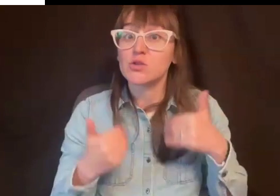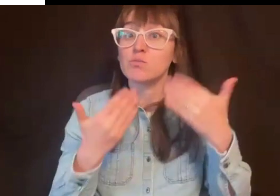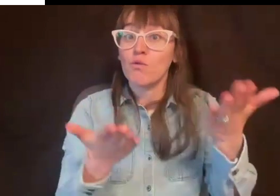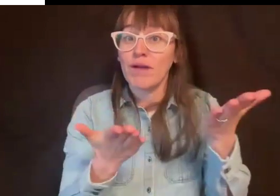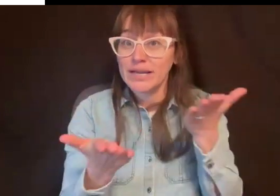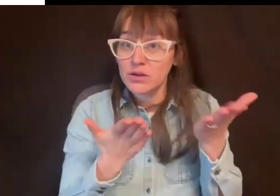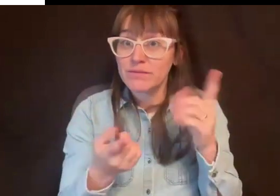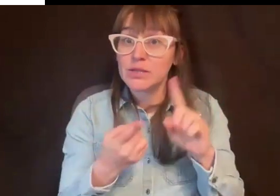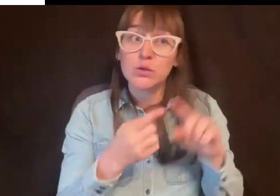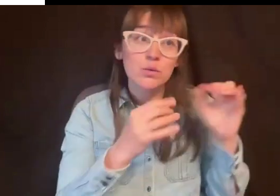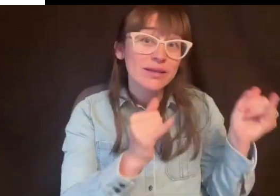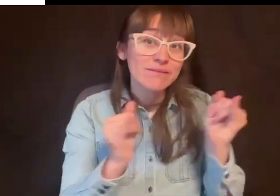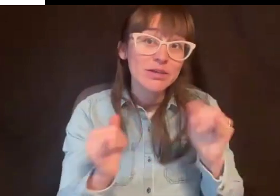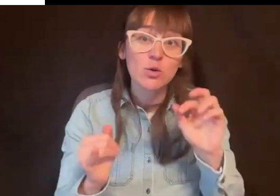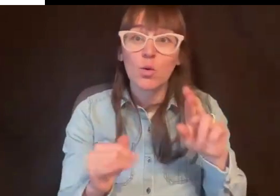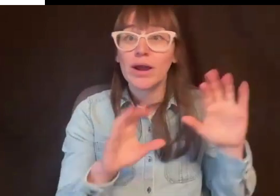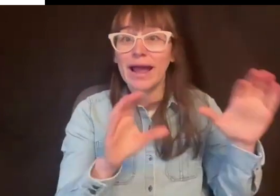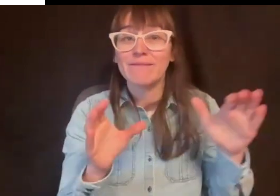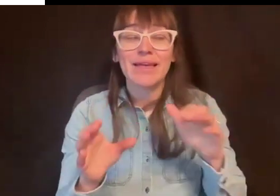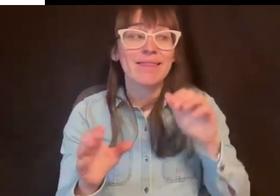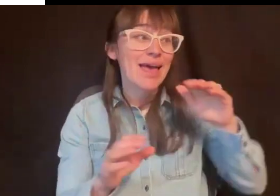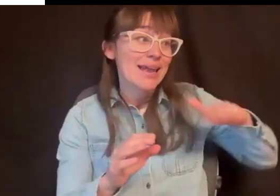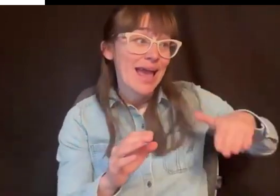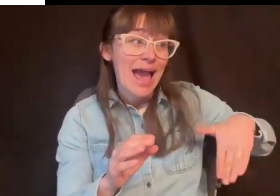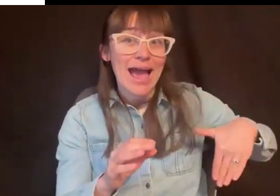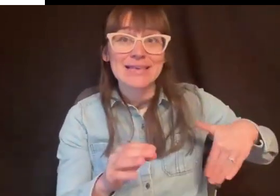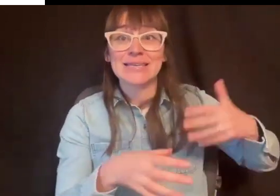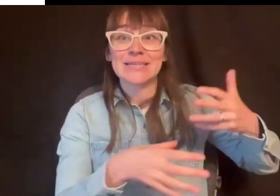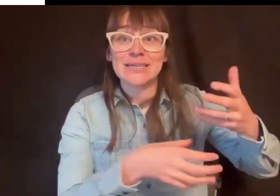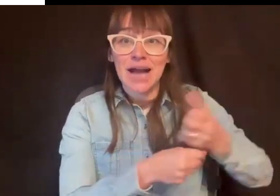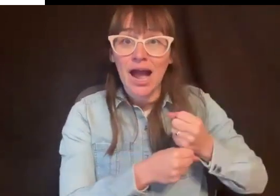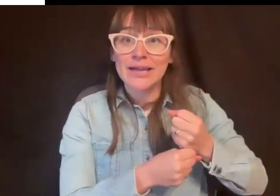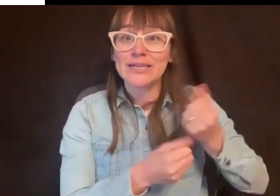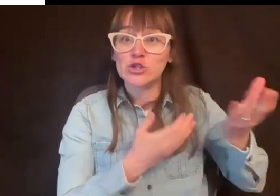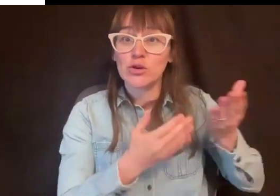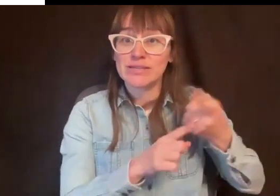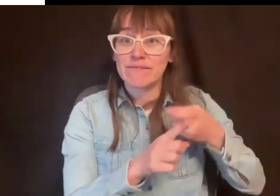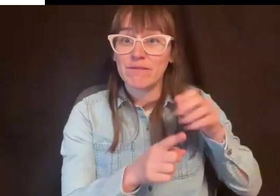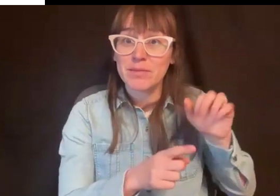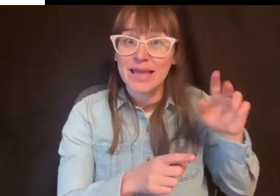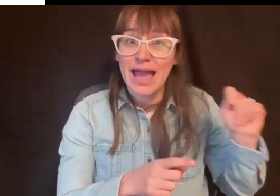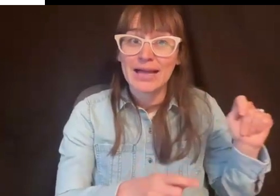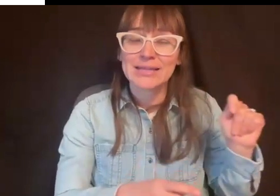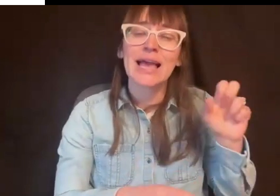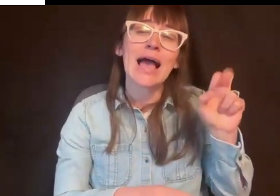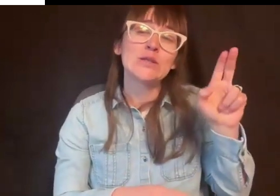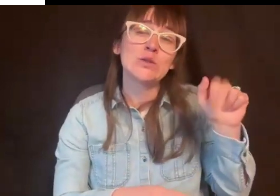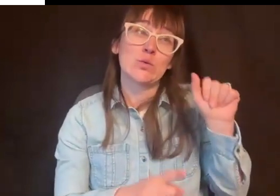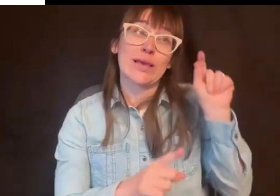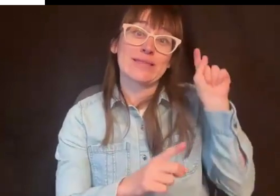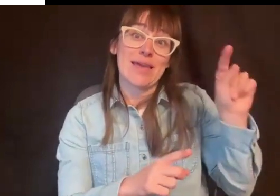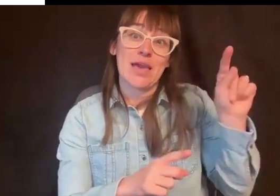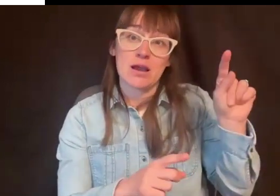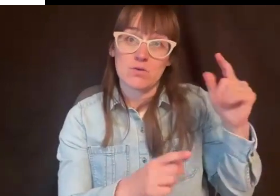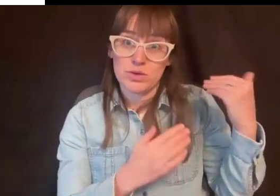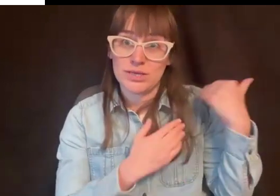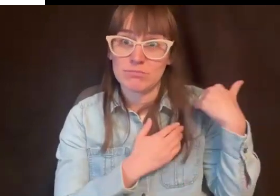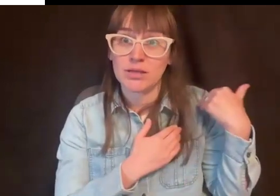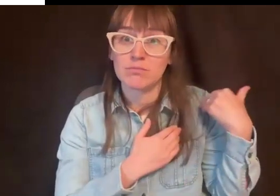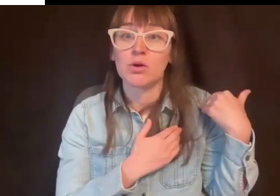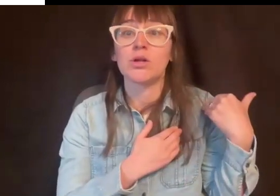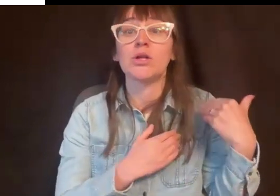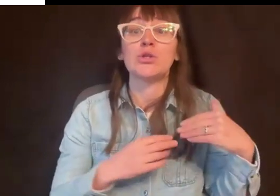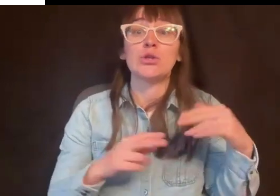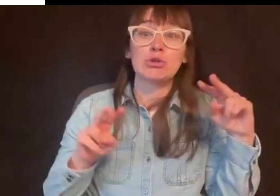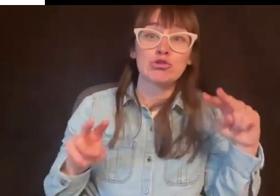or entities not otherwise receiving services under this act. And SUAs are ultimately responsible for determining whether an agreement is